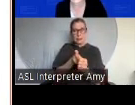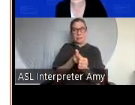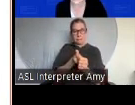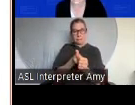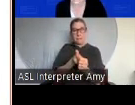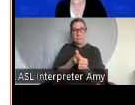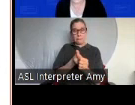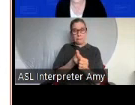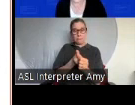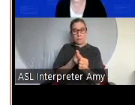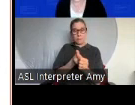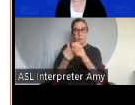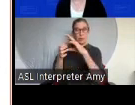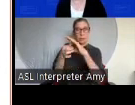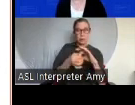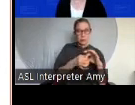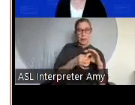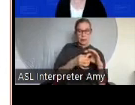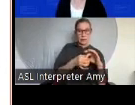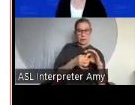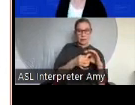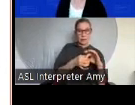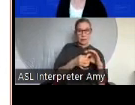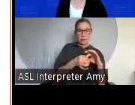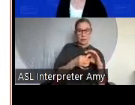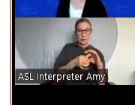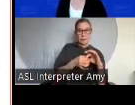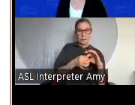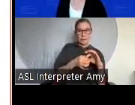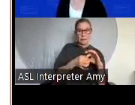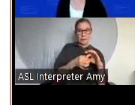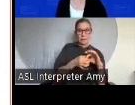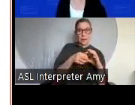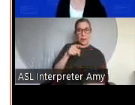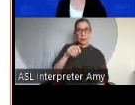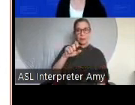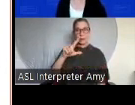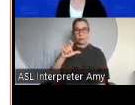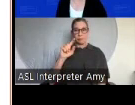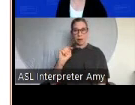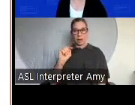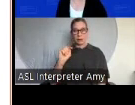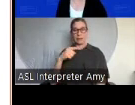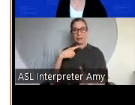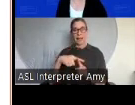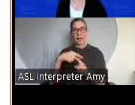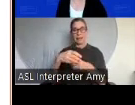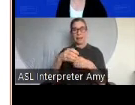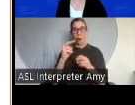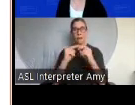with respect to the pilot and the speculative office tower really need to be